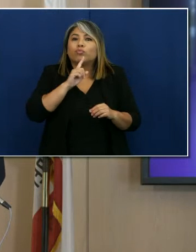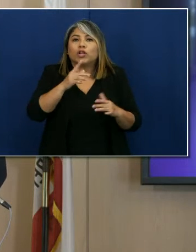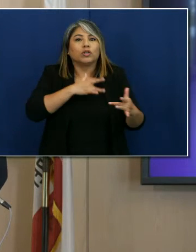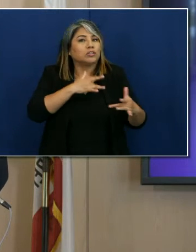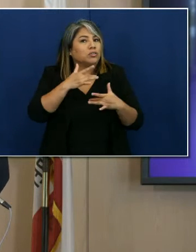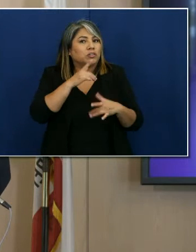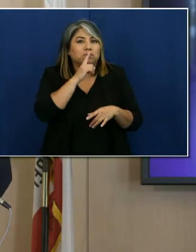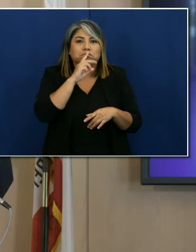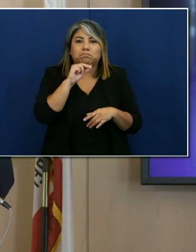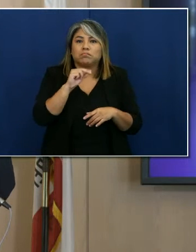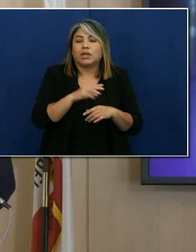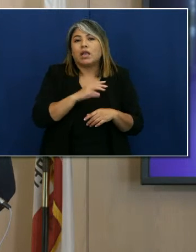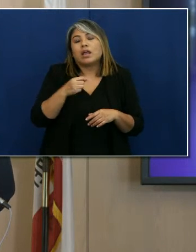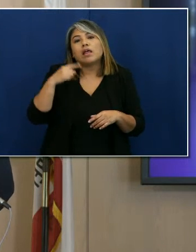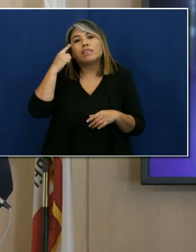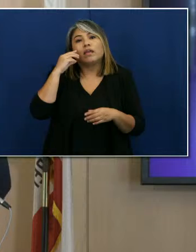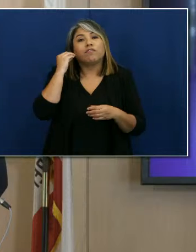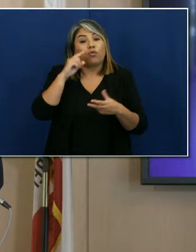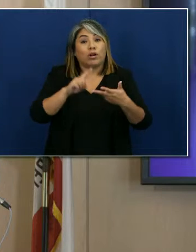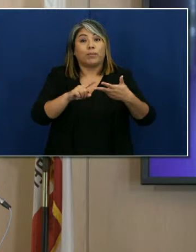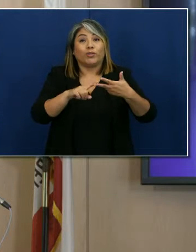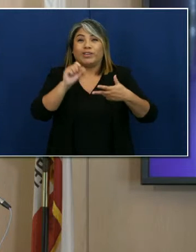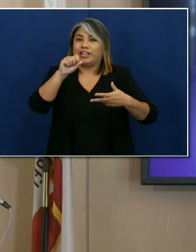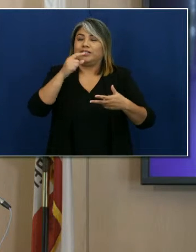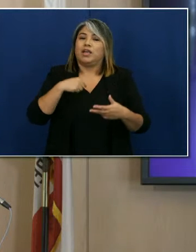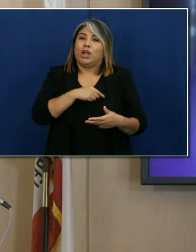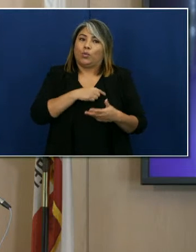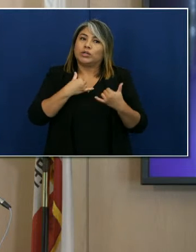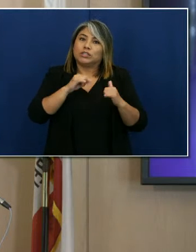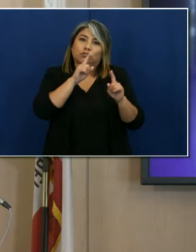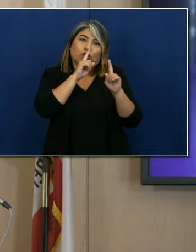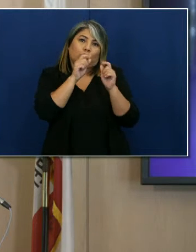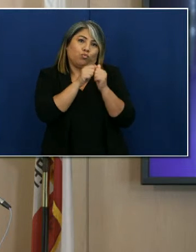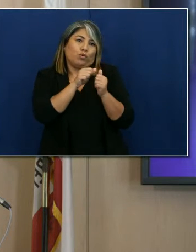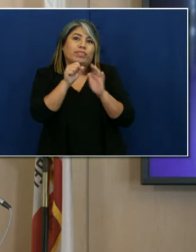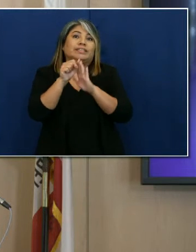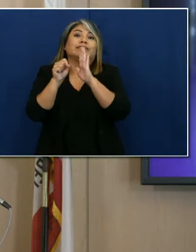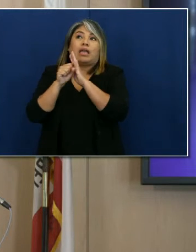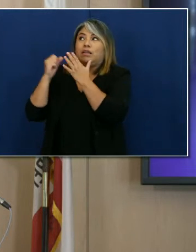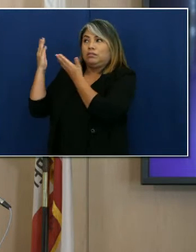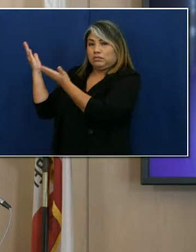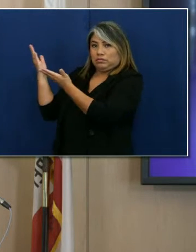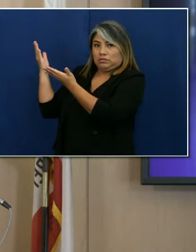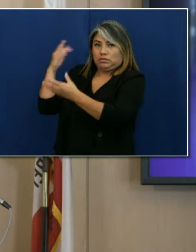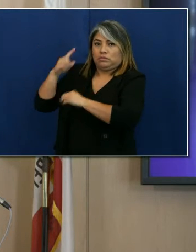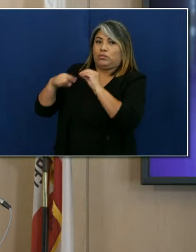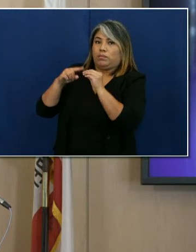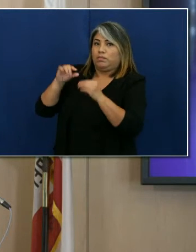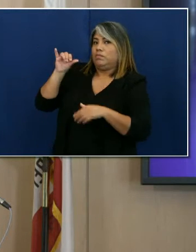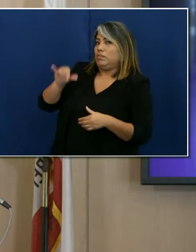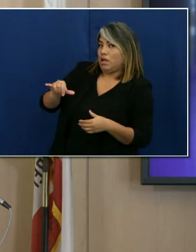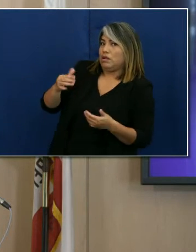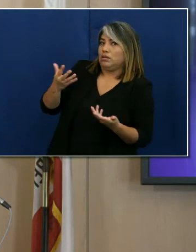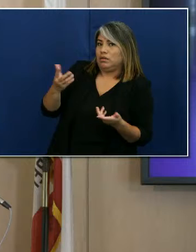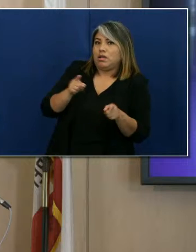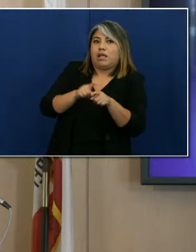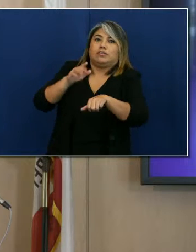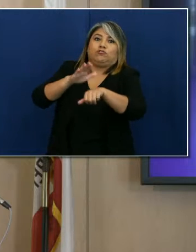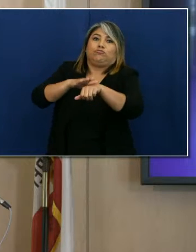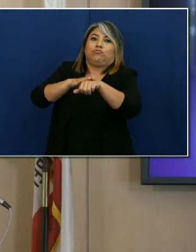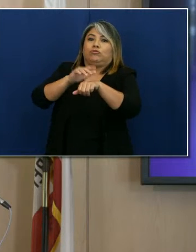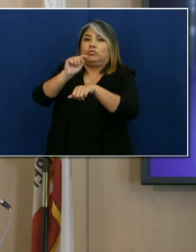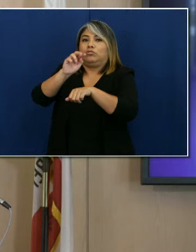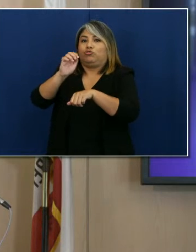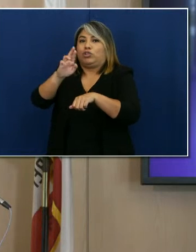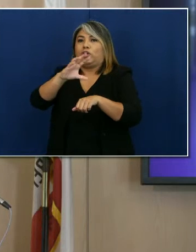concern. And I think for number three, yes, we are still in conversations with the state regarding that as a trigger